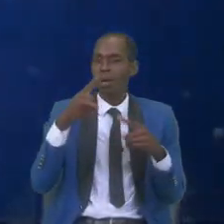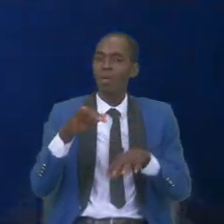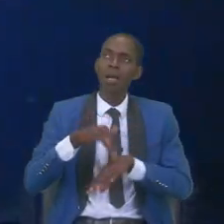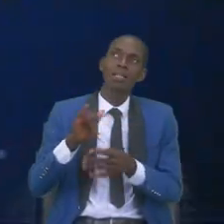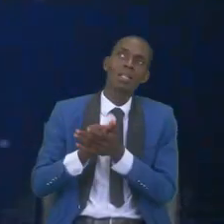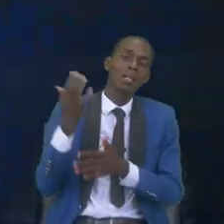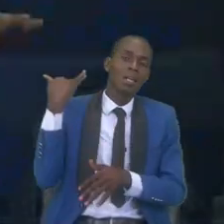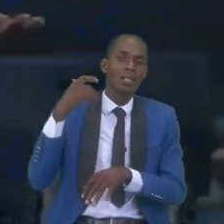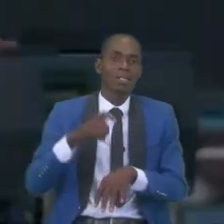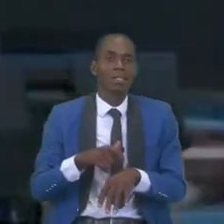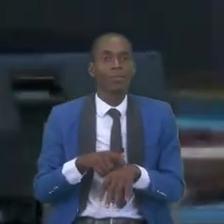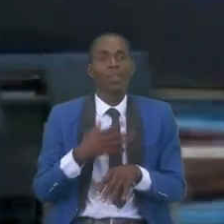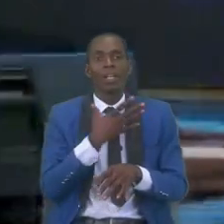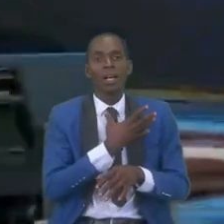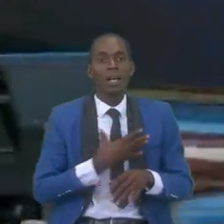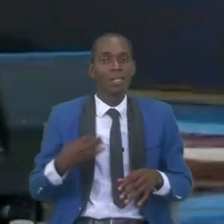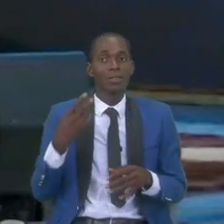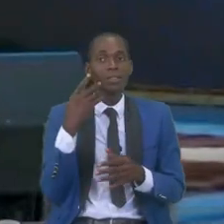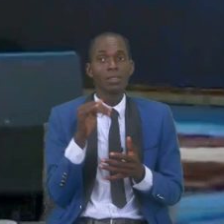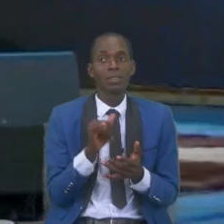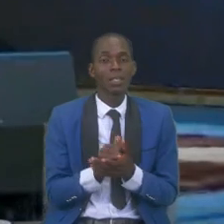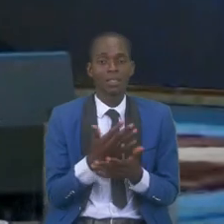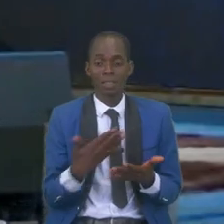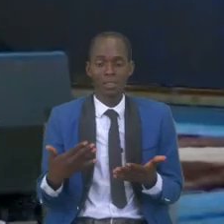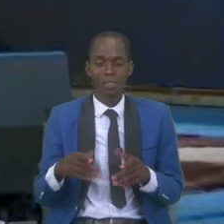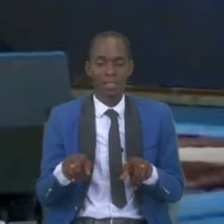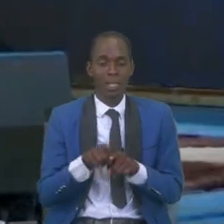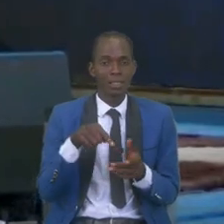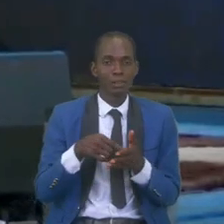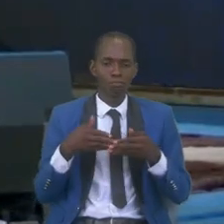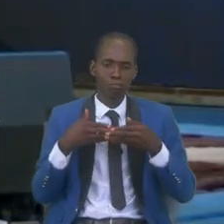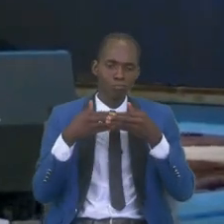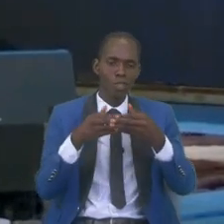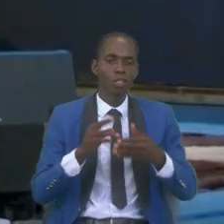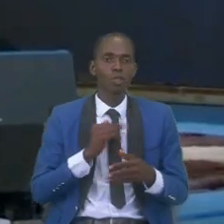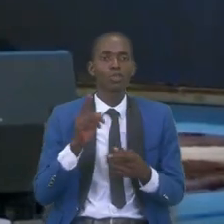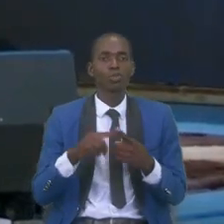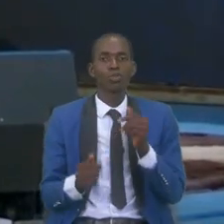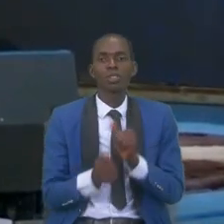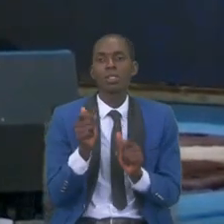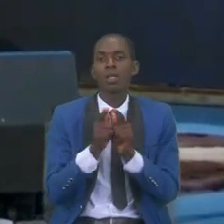today, that was leads us and launches us into greater works that